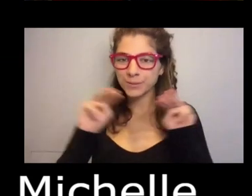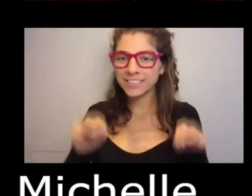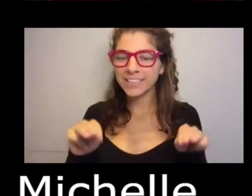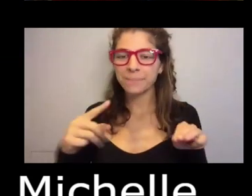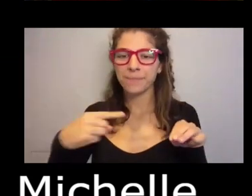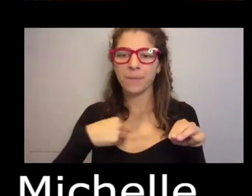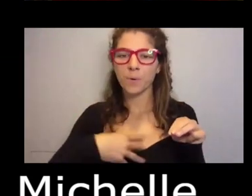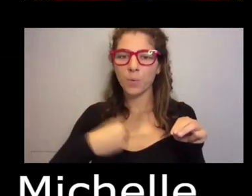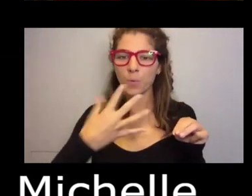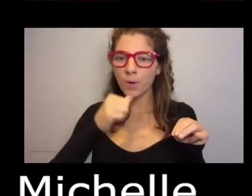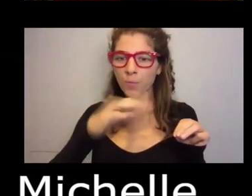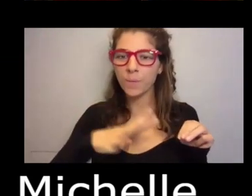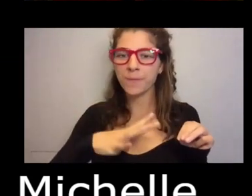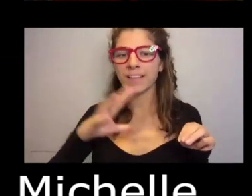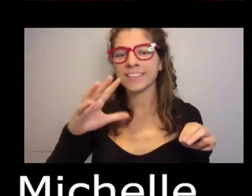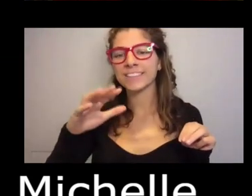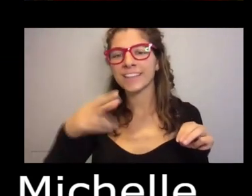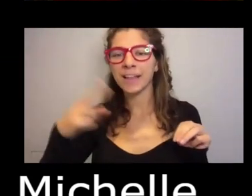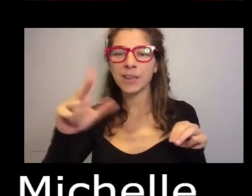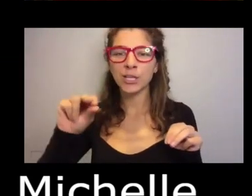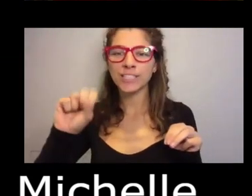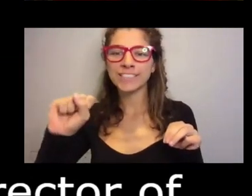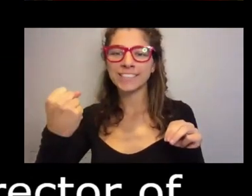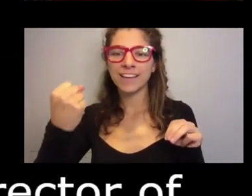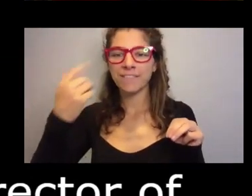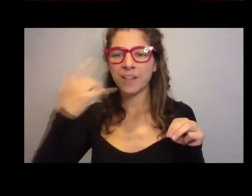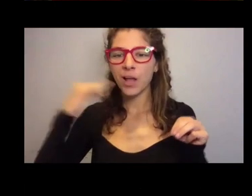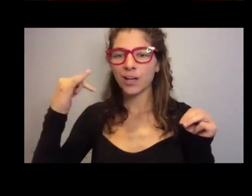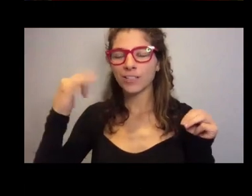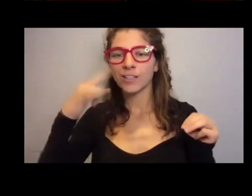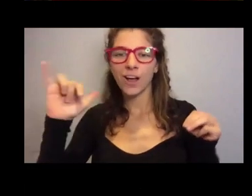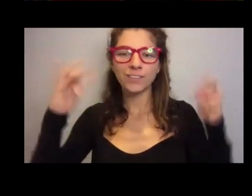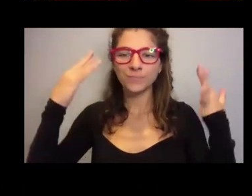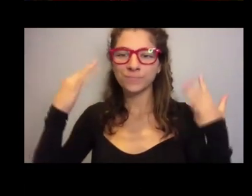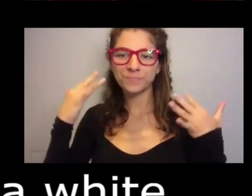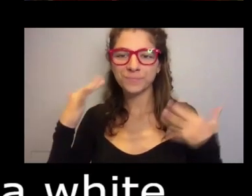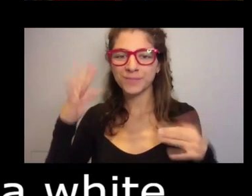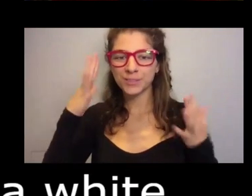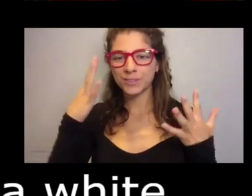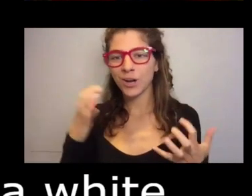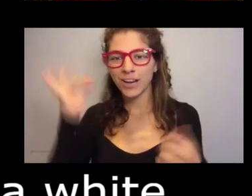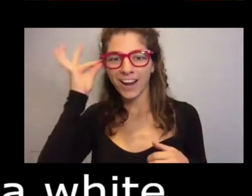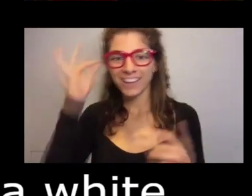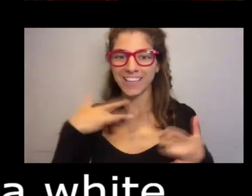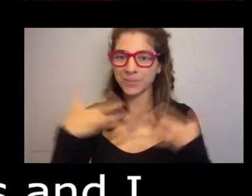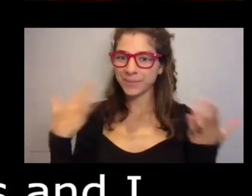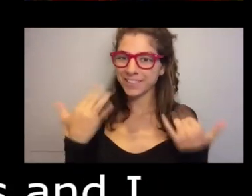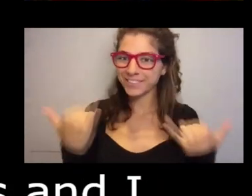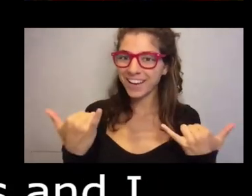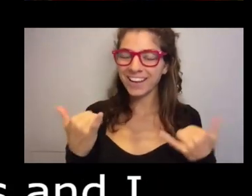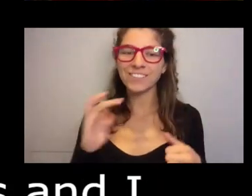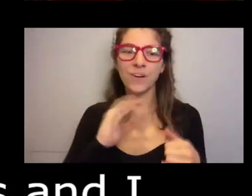am a white woman in my upper 30s and I have long dark hair. I'm very excited to be here today. So